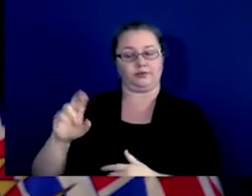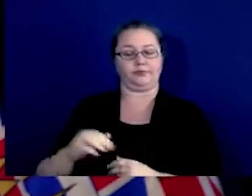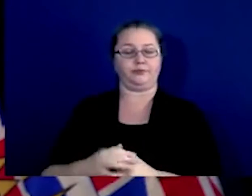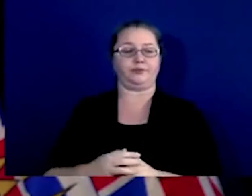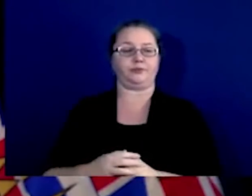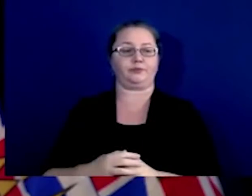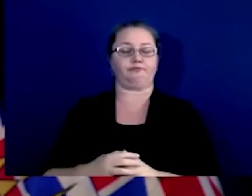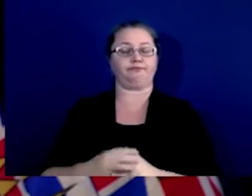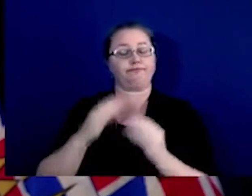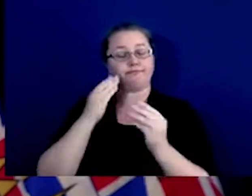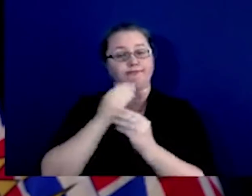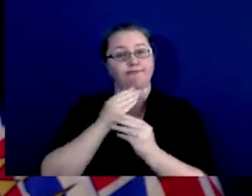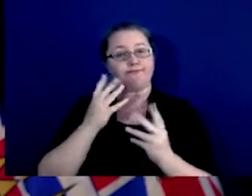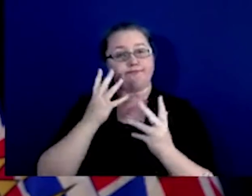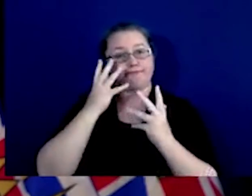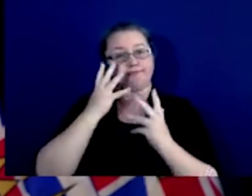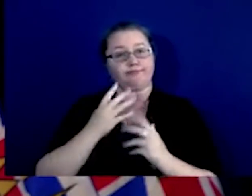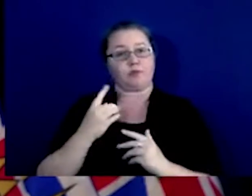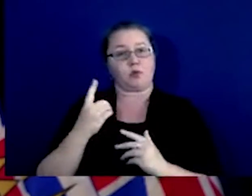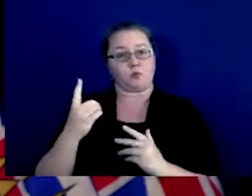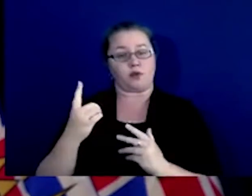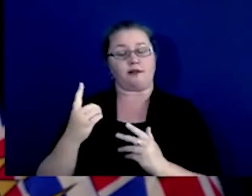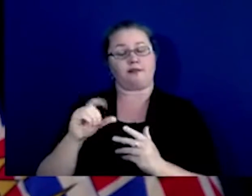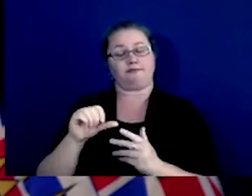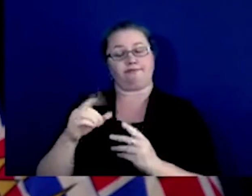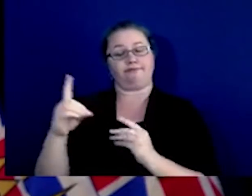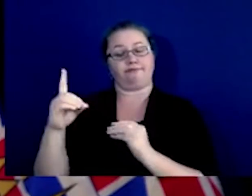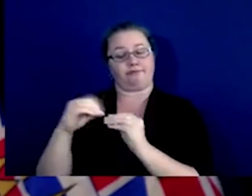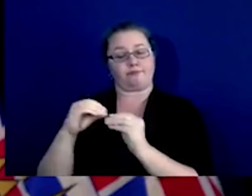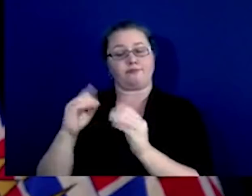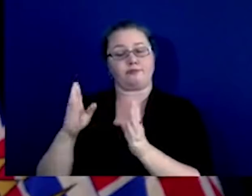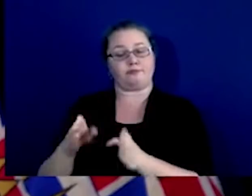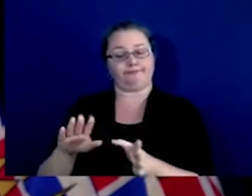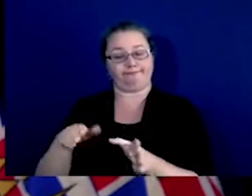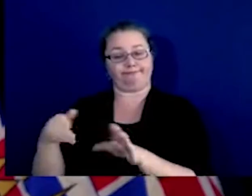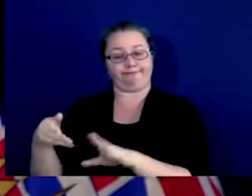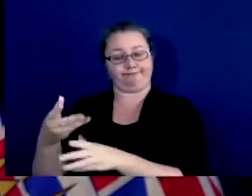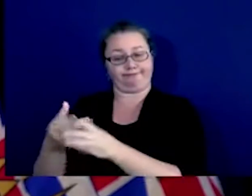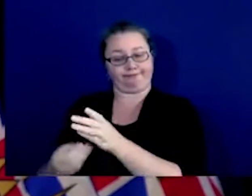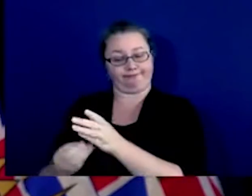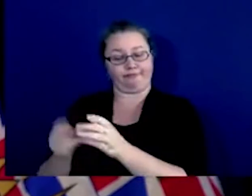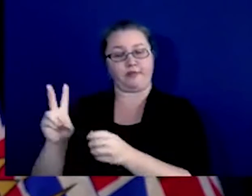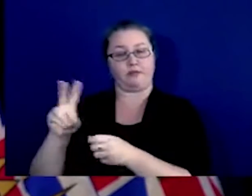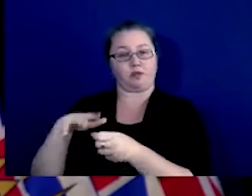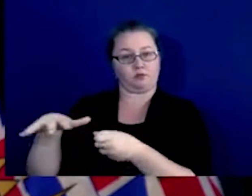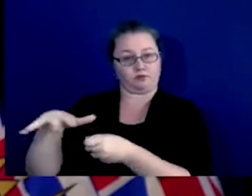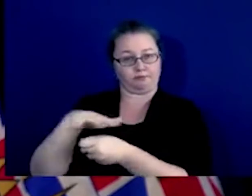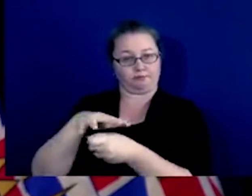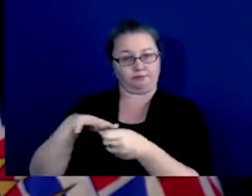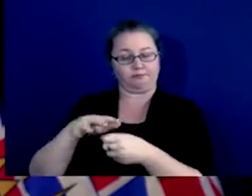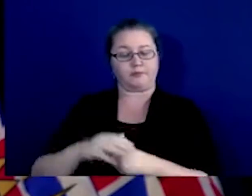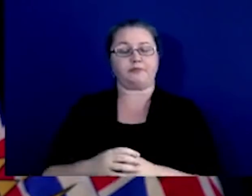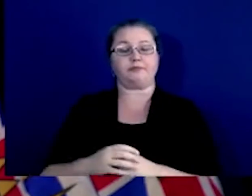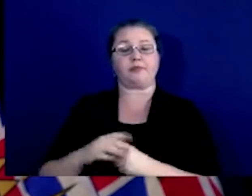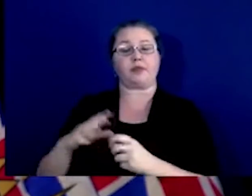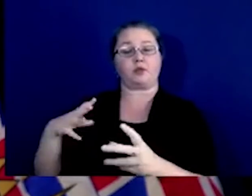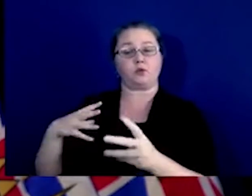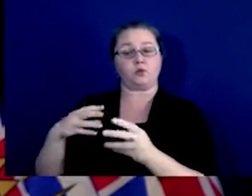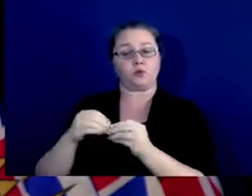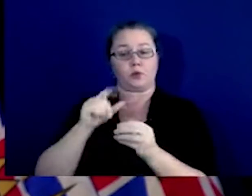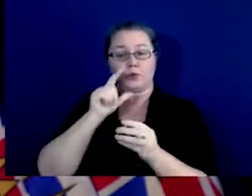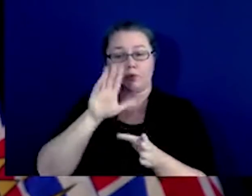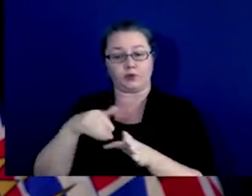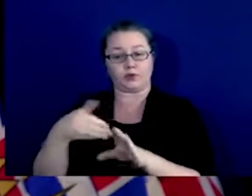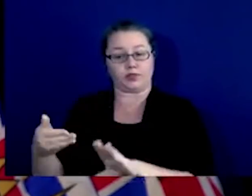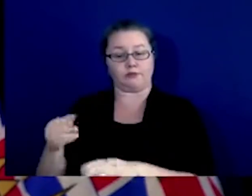We have 3,139 people under active public health monitoring and 8,398 people who have now